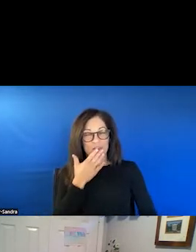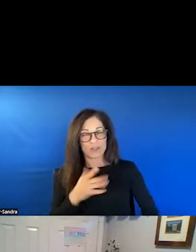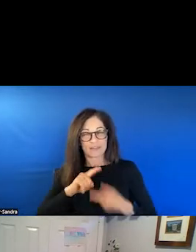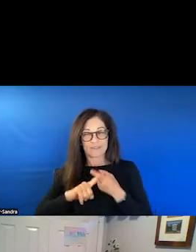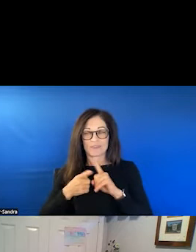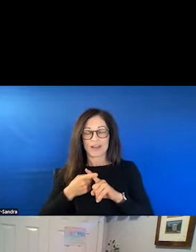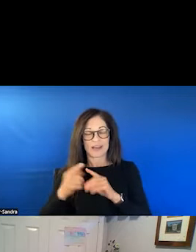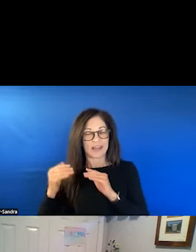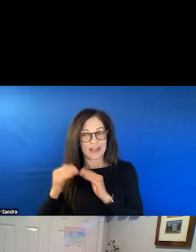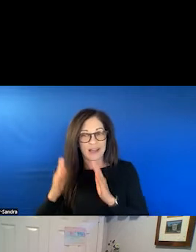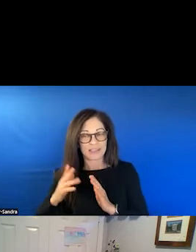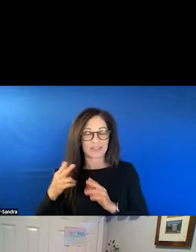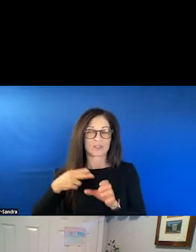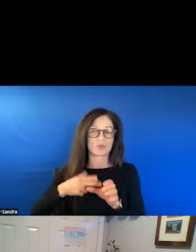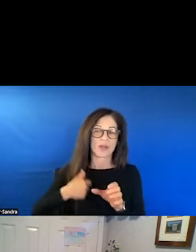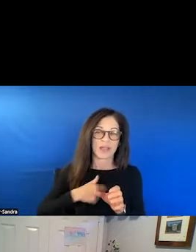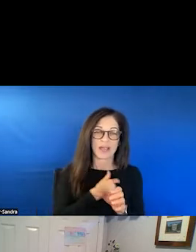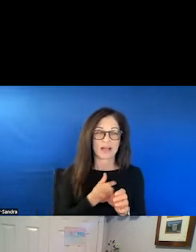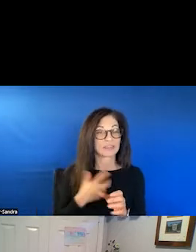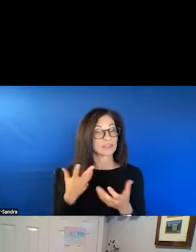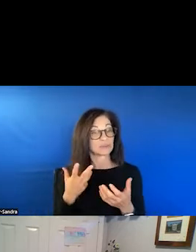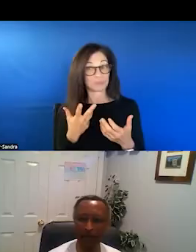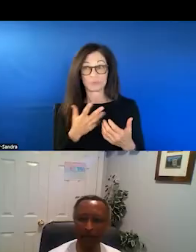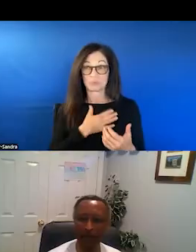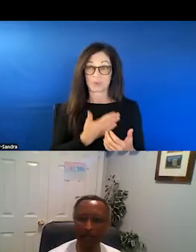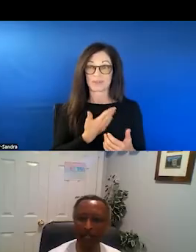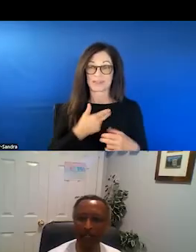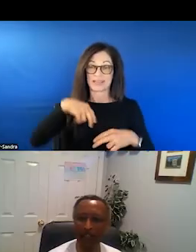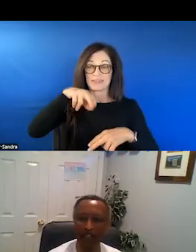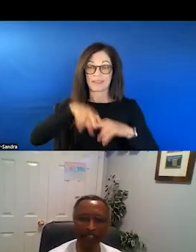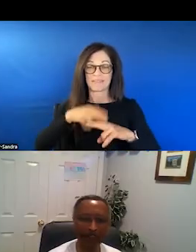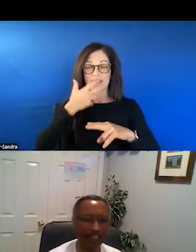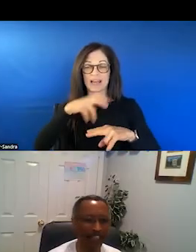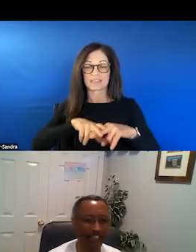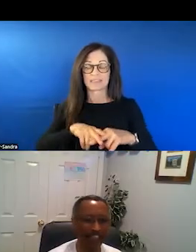colleague who is joining us to be in the crisis hot seat. So I want to present